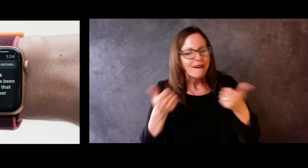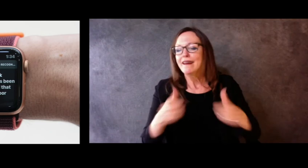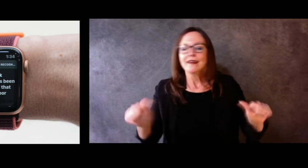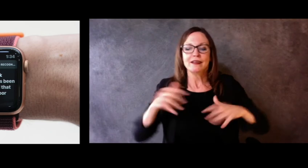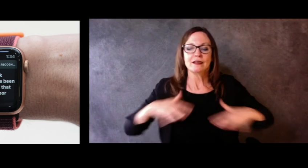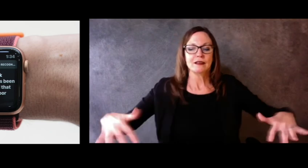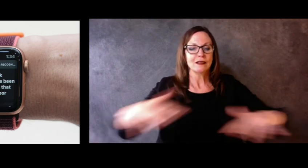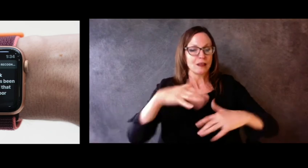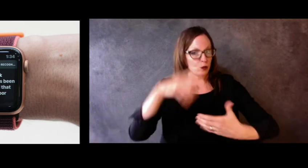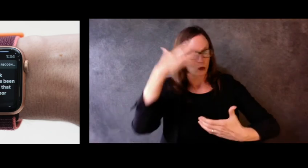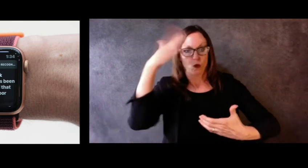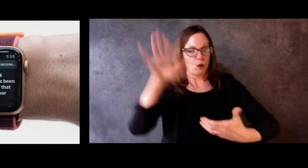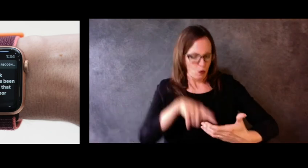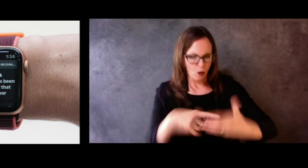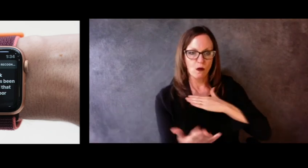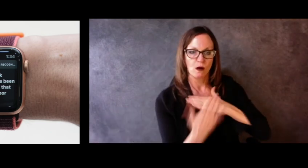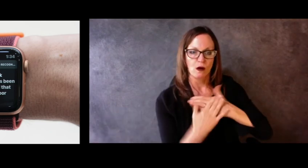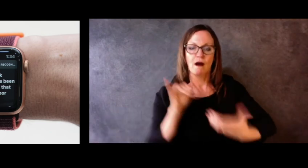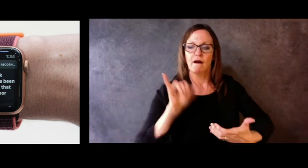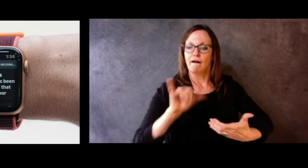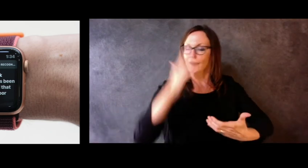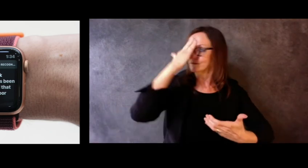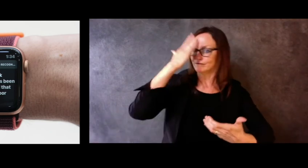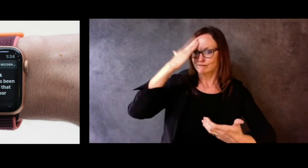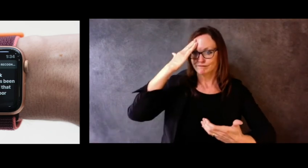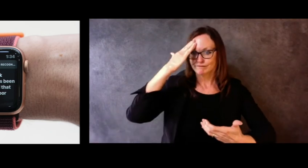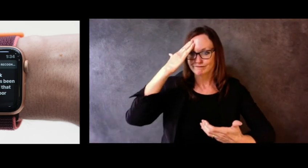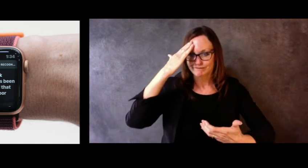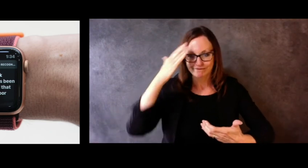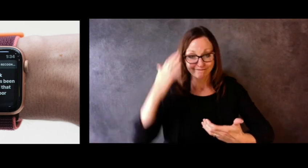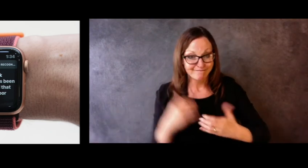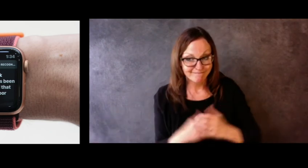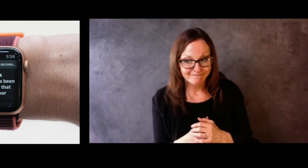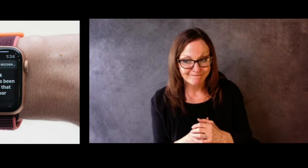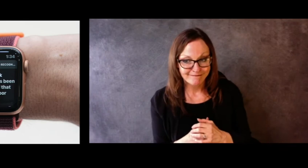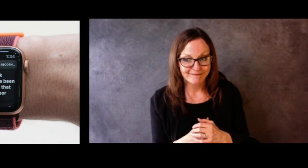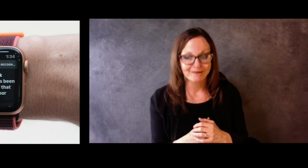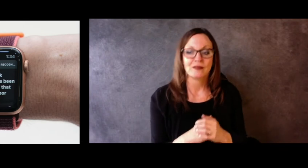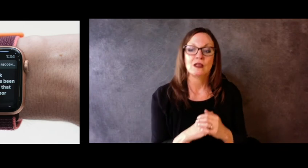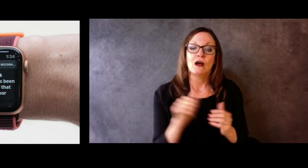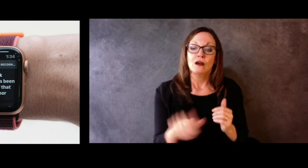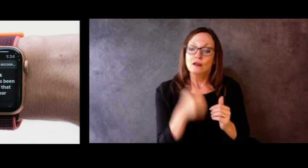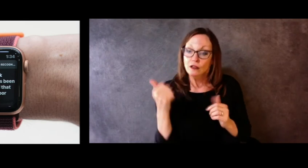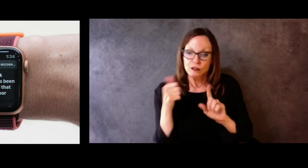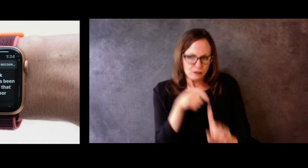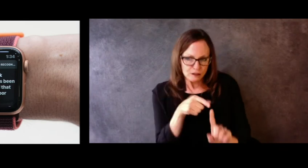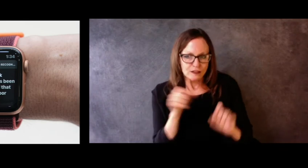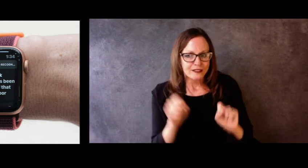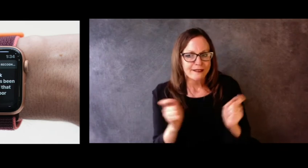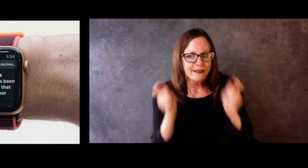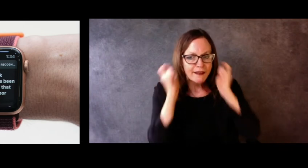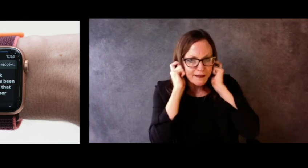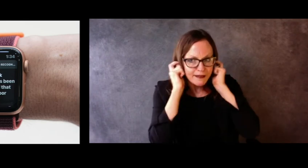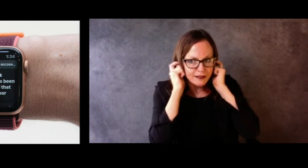many, as they sit on calls with AirPod Pros in and noise canceling on, they are unable to hear the environmental sounds around